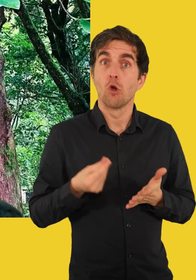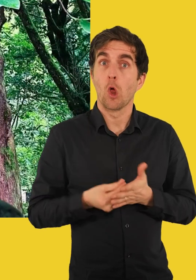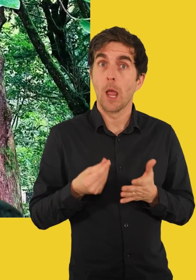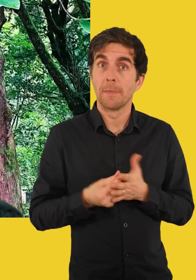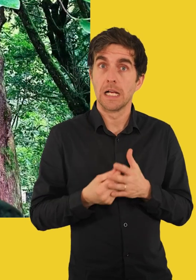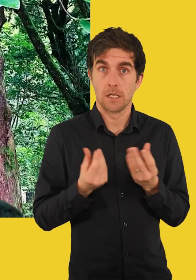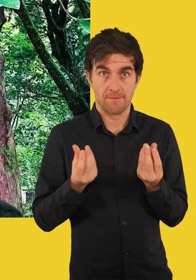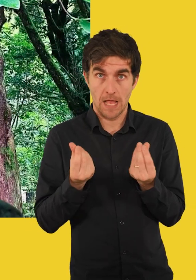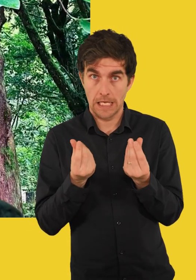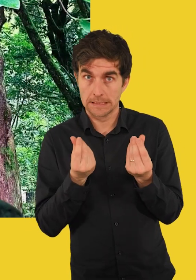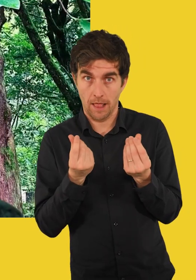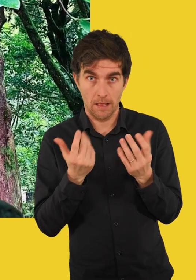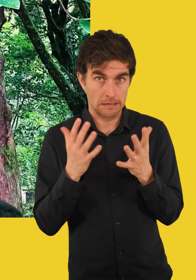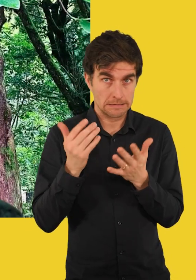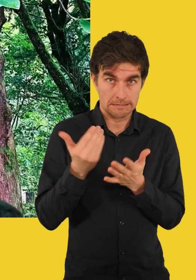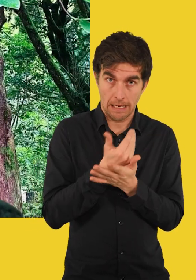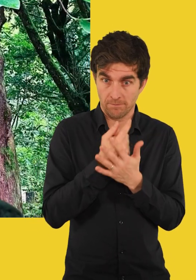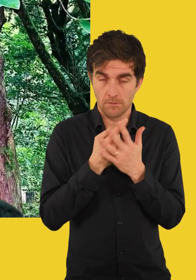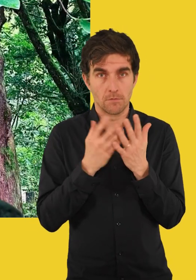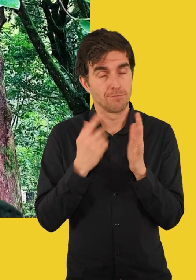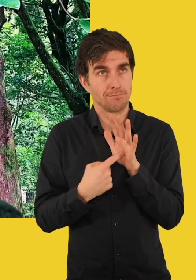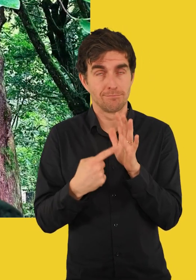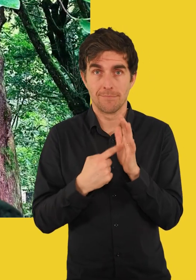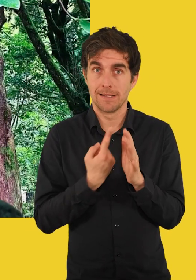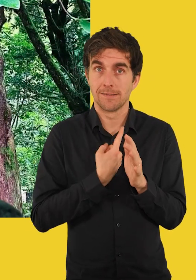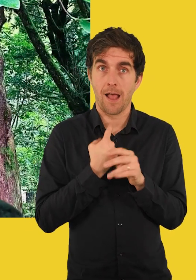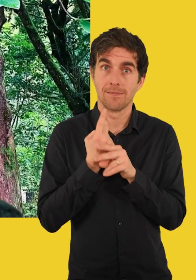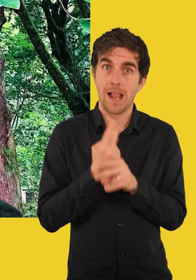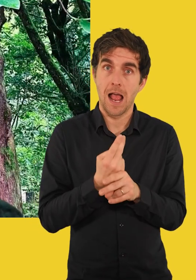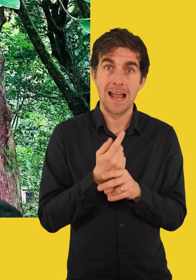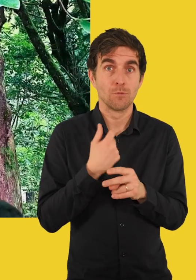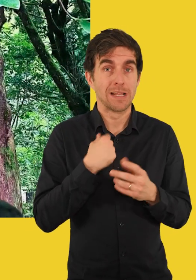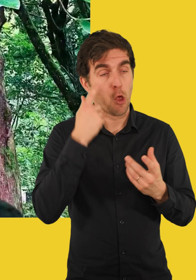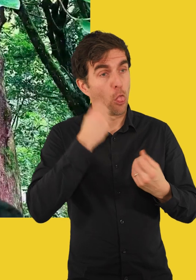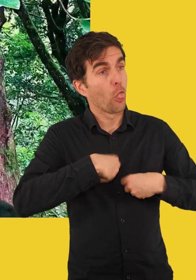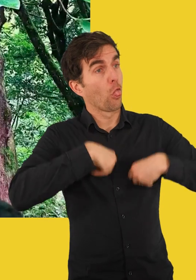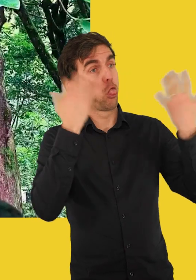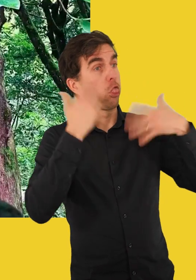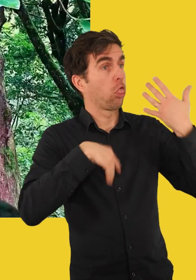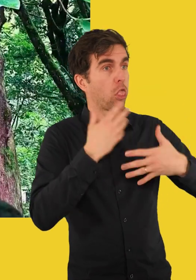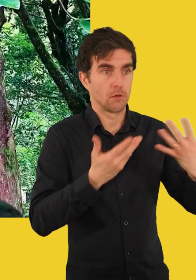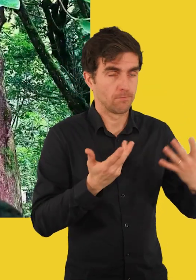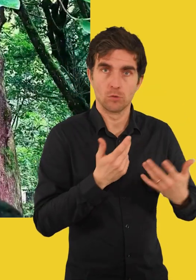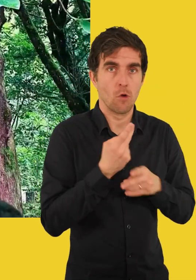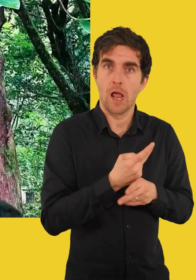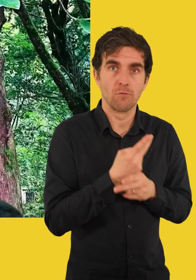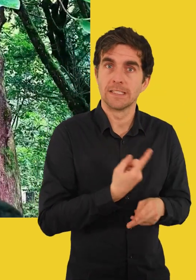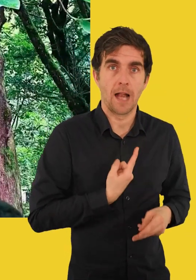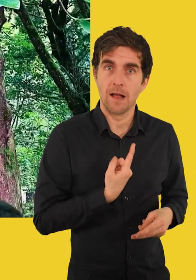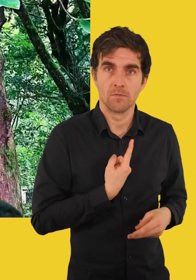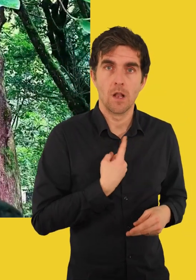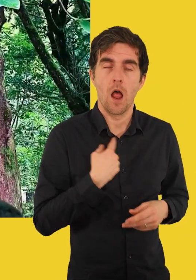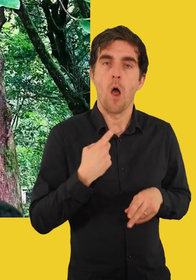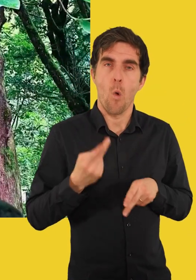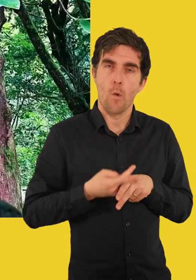economy, your financial security and safety should be part of your self-care, because if it's precarious, you can't look after yourself.